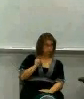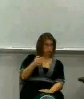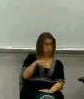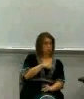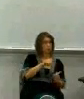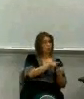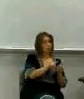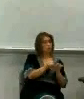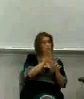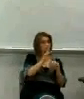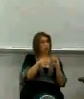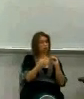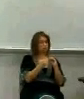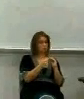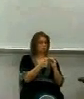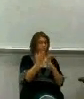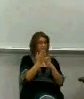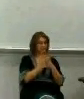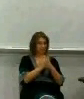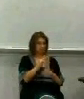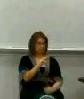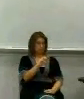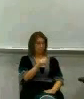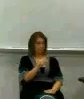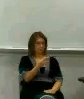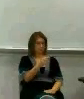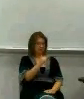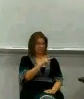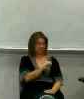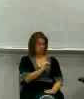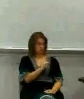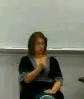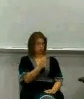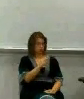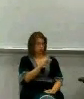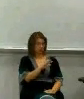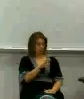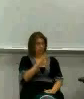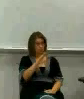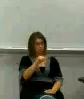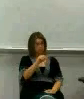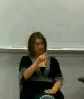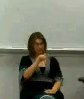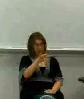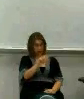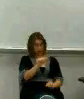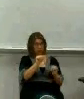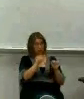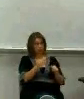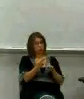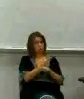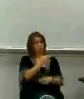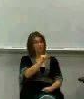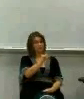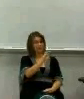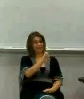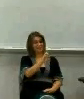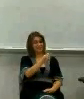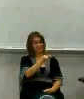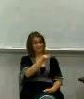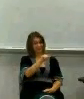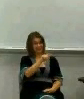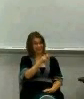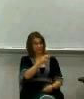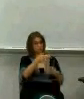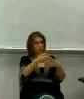We also mentioned that some methanogenic bacteria can use acetate to generate methane as well, and we can classify that as